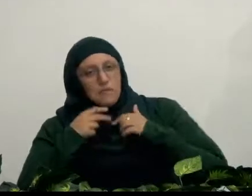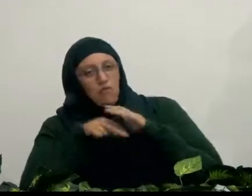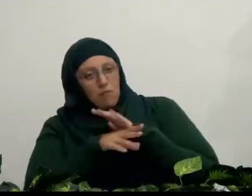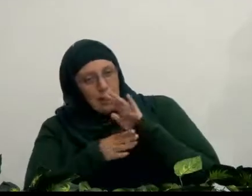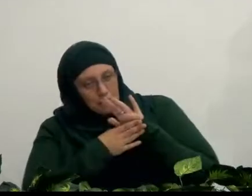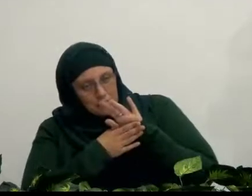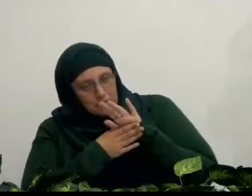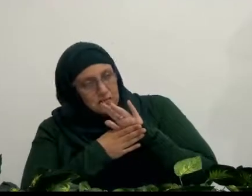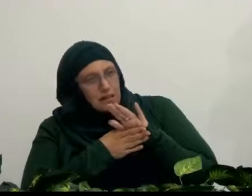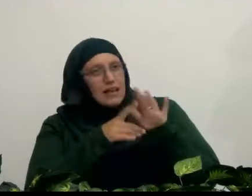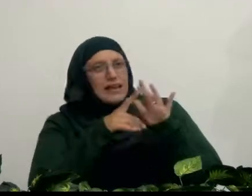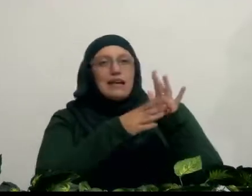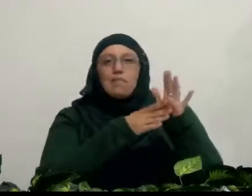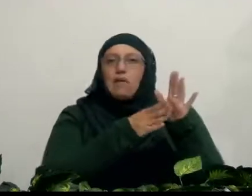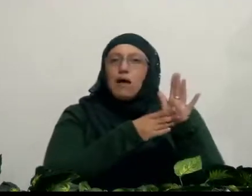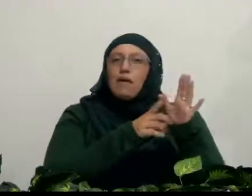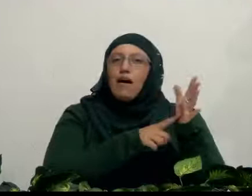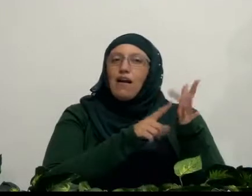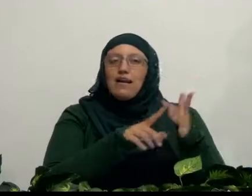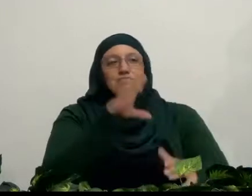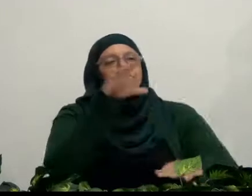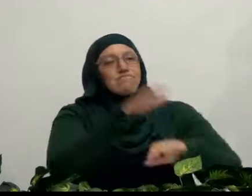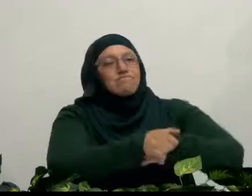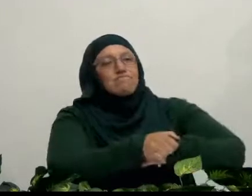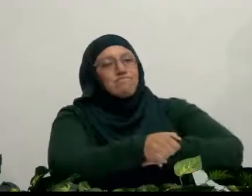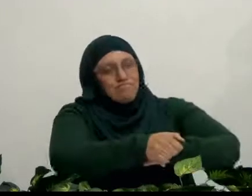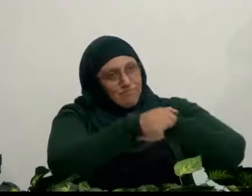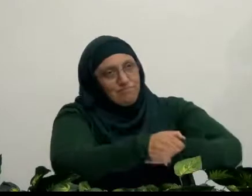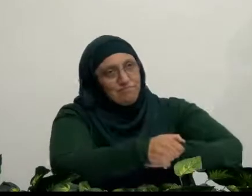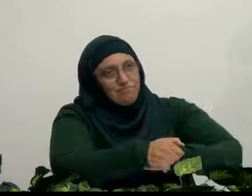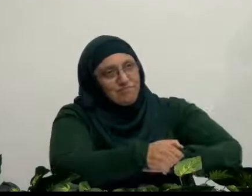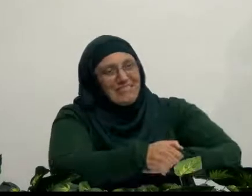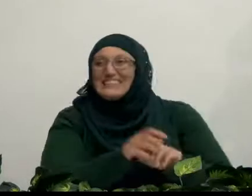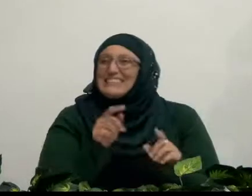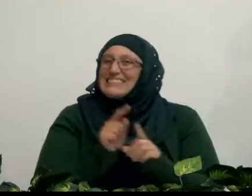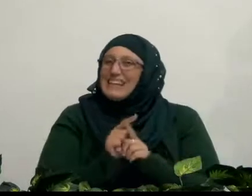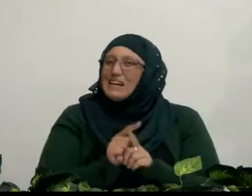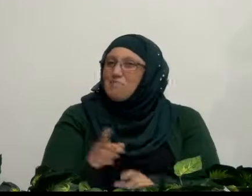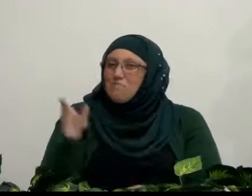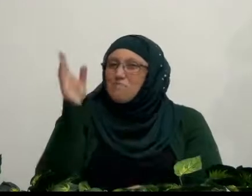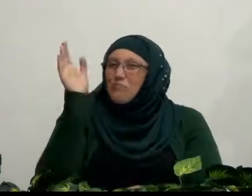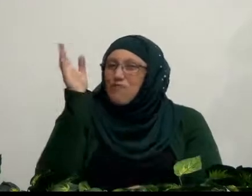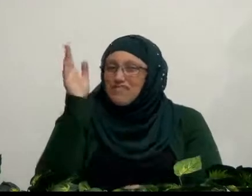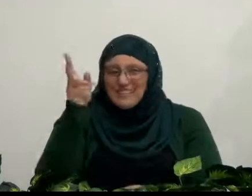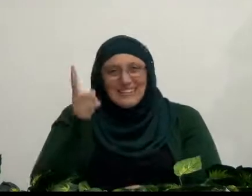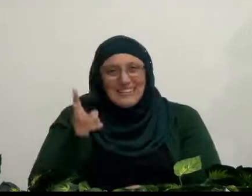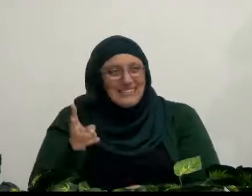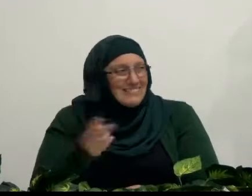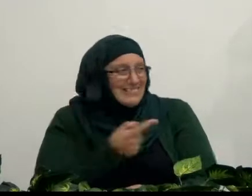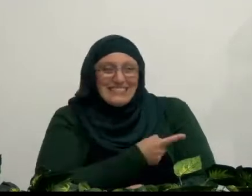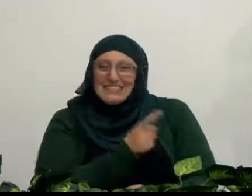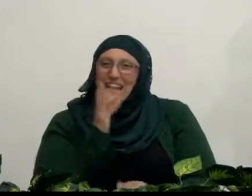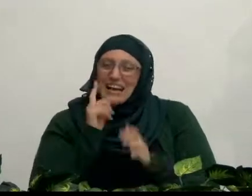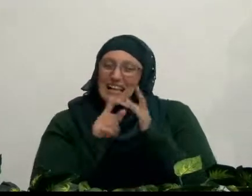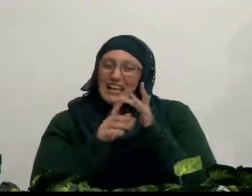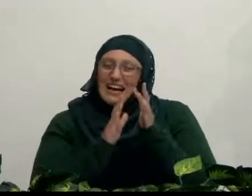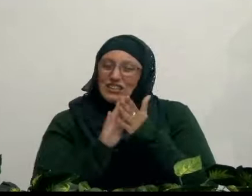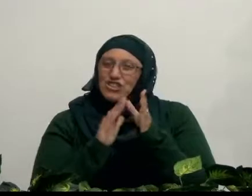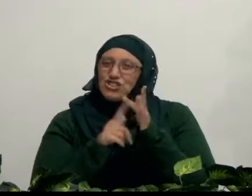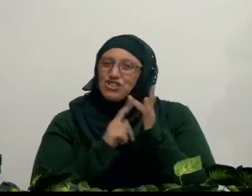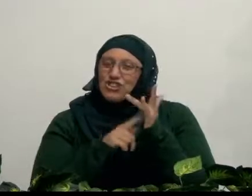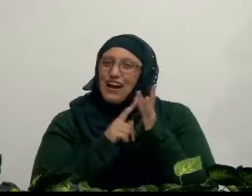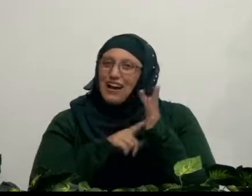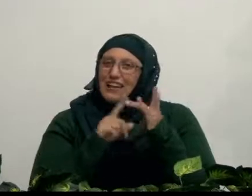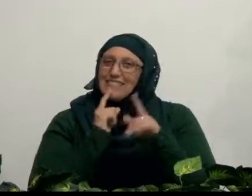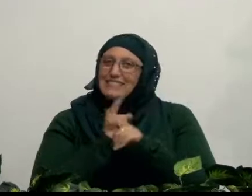salam. And that famous saying that you heard it from the sermon of the Prophet was repeated in it as well again, that the Prophet says, Anta